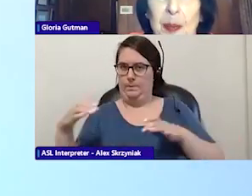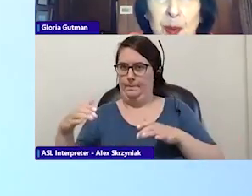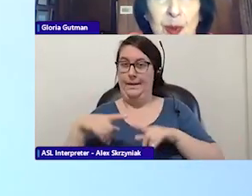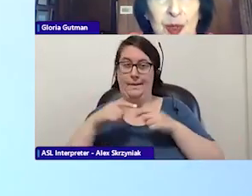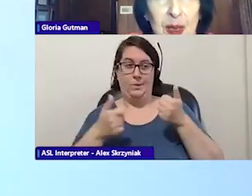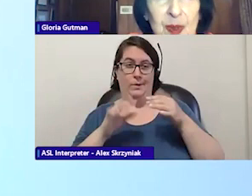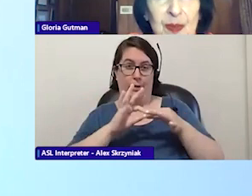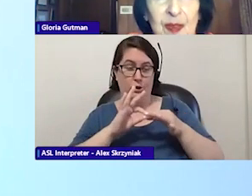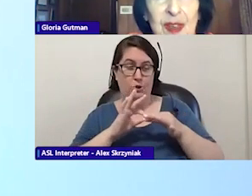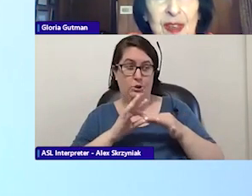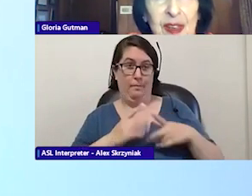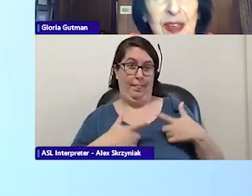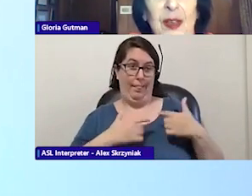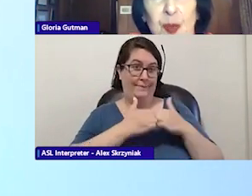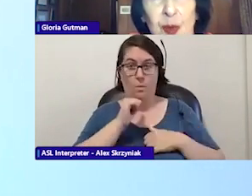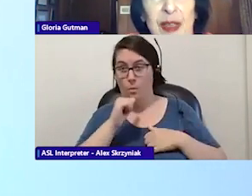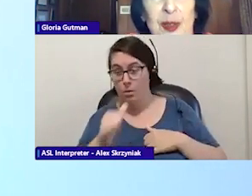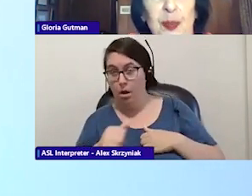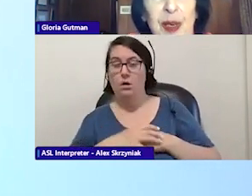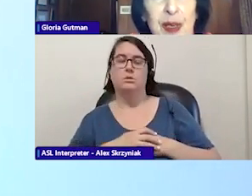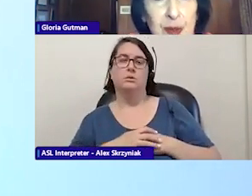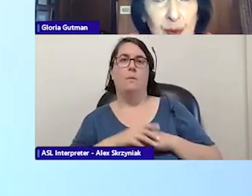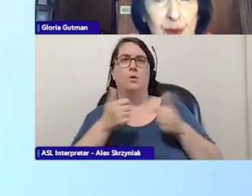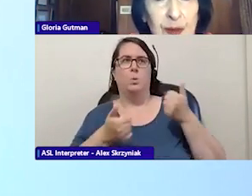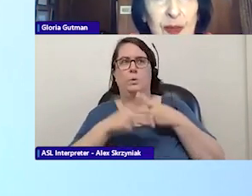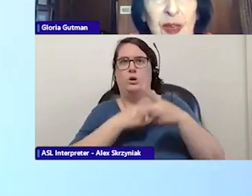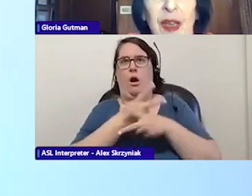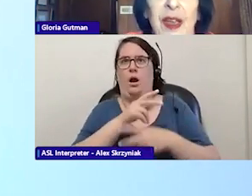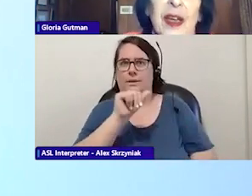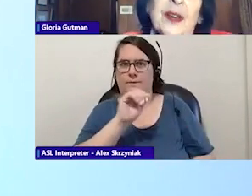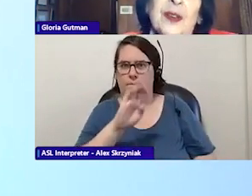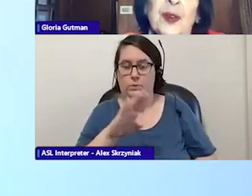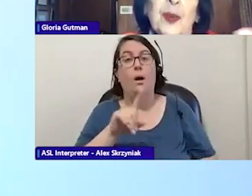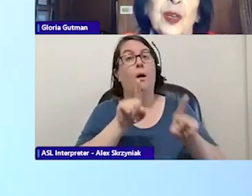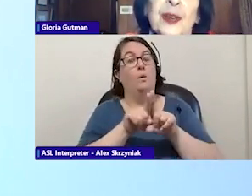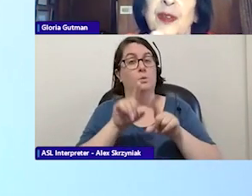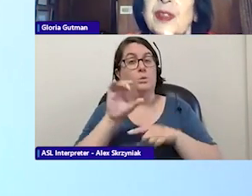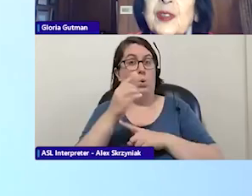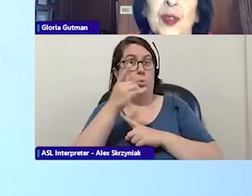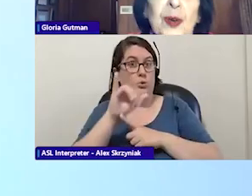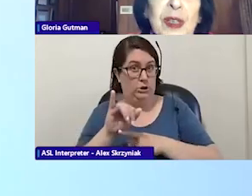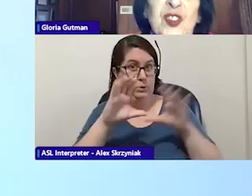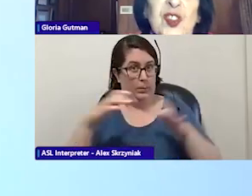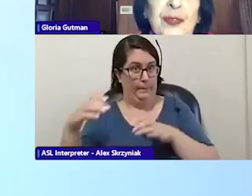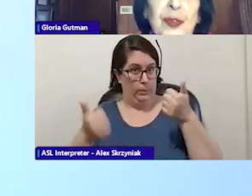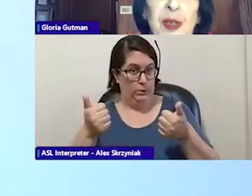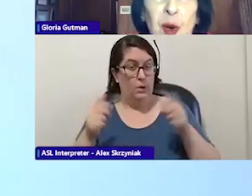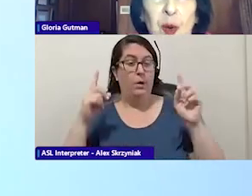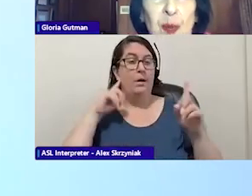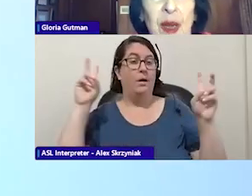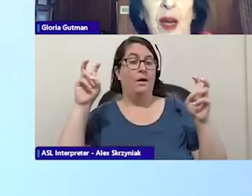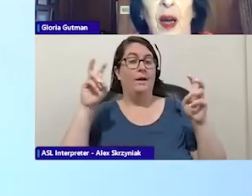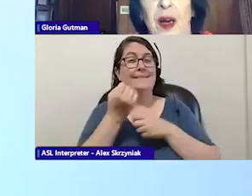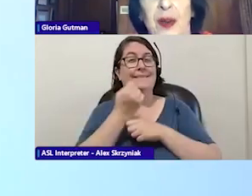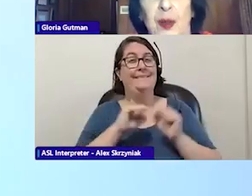and abuse types, as well as by SOGI. And, we heard the slogan, "Safer at